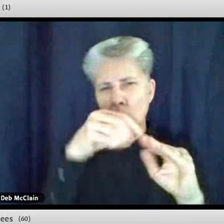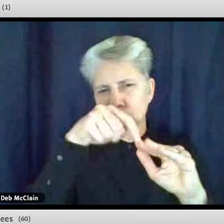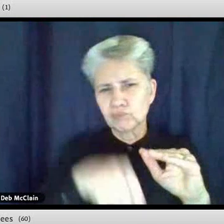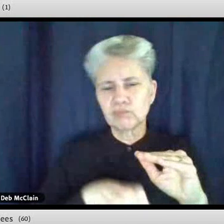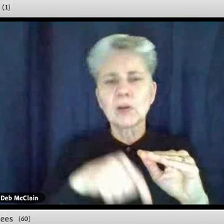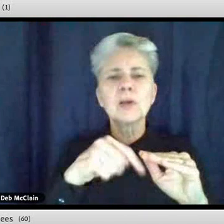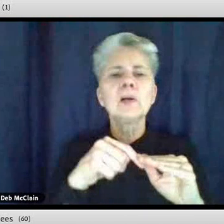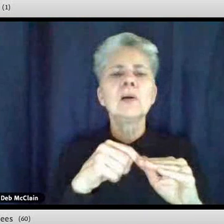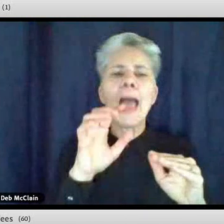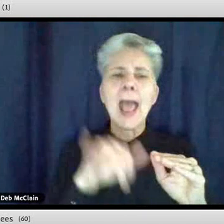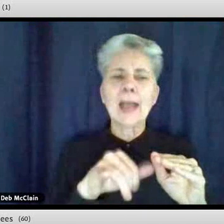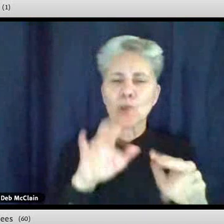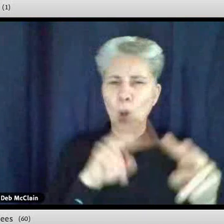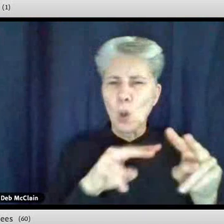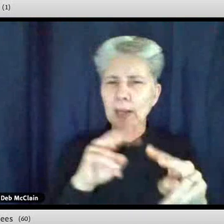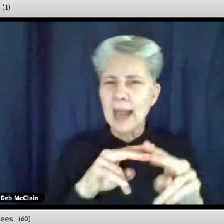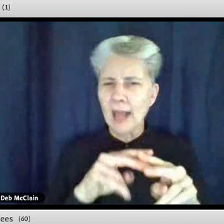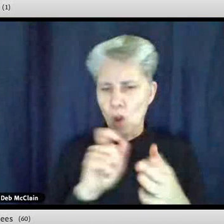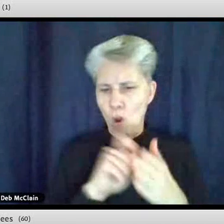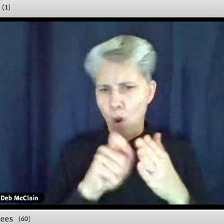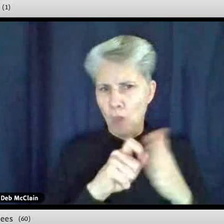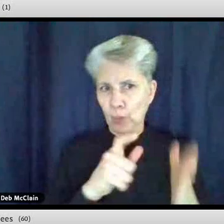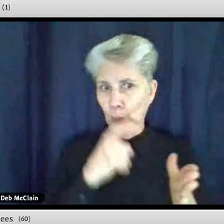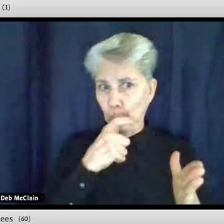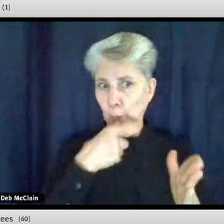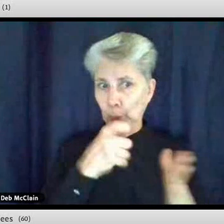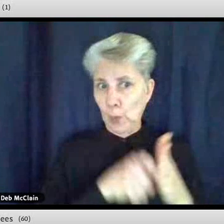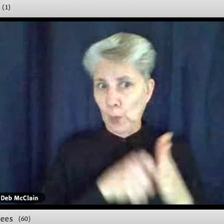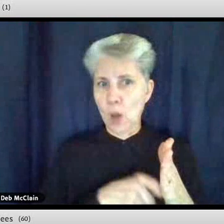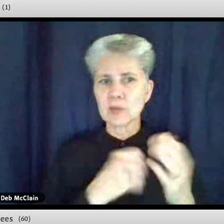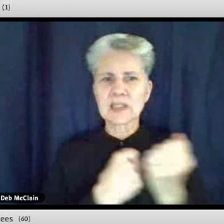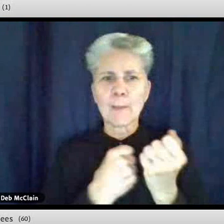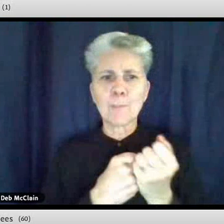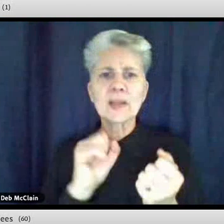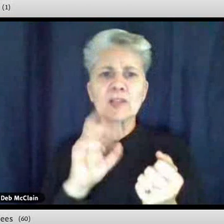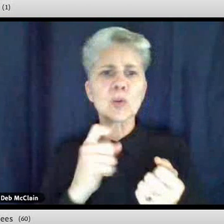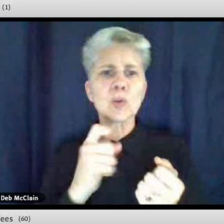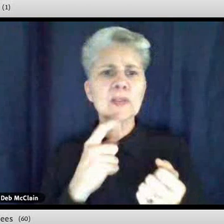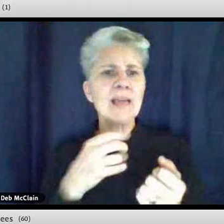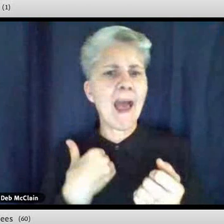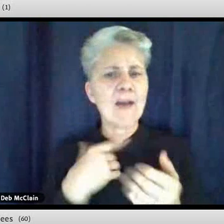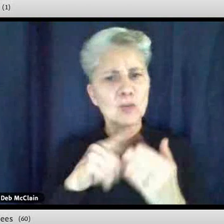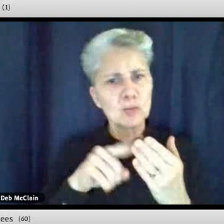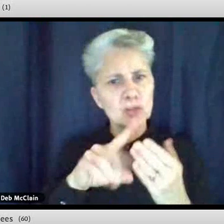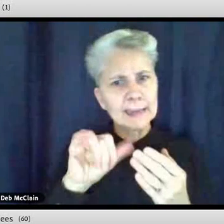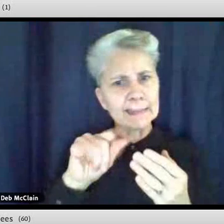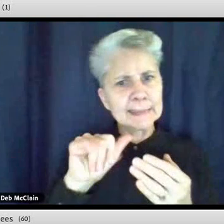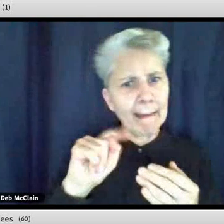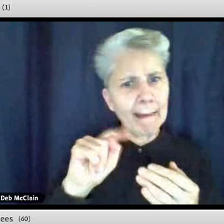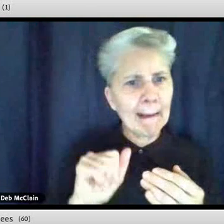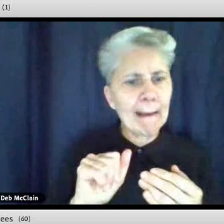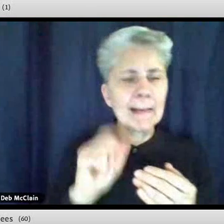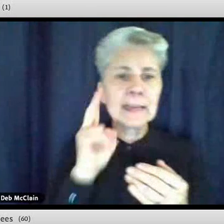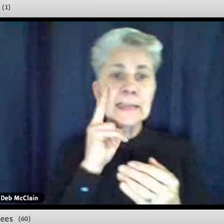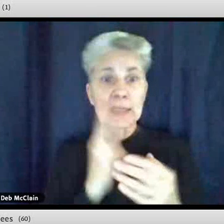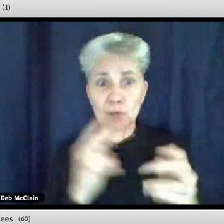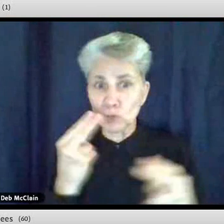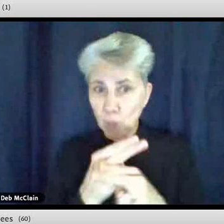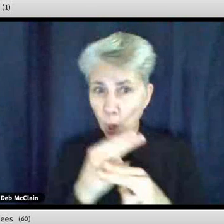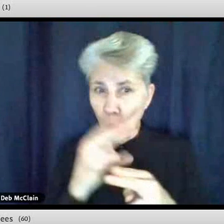you're looking at the source, you're reading beyond the click, you're looking at the author, what